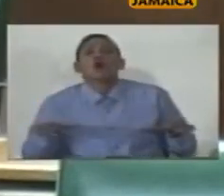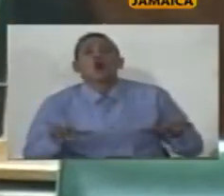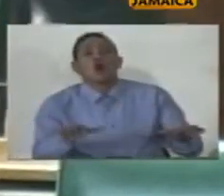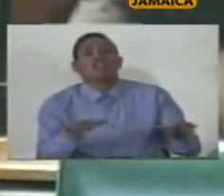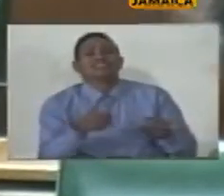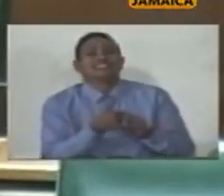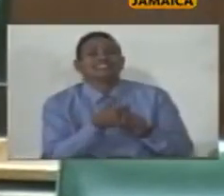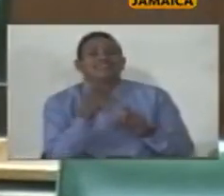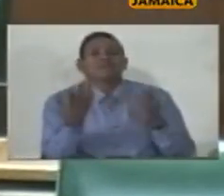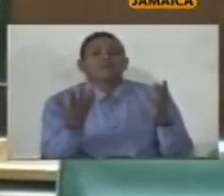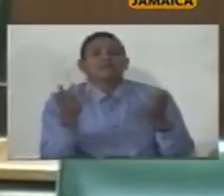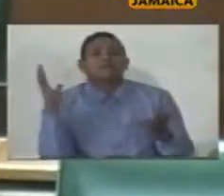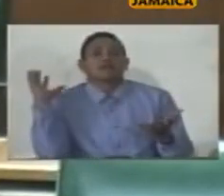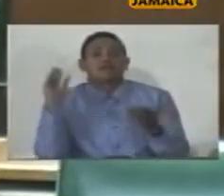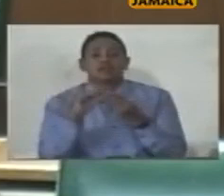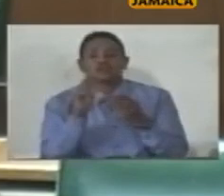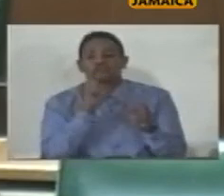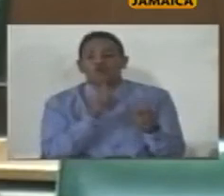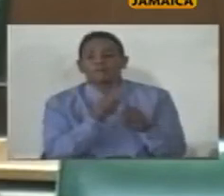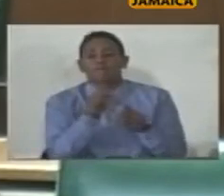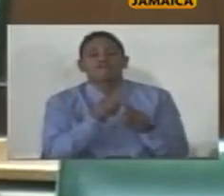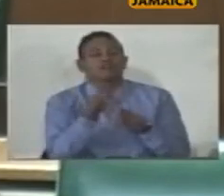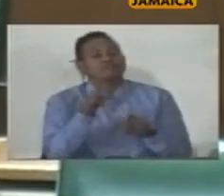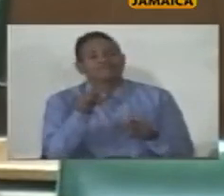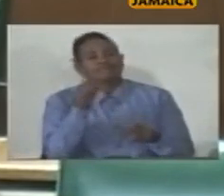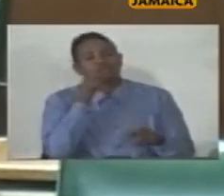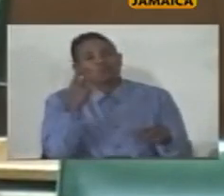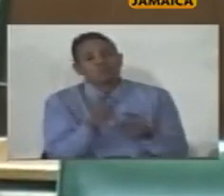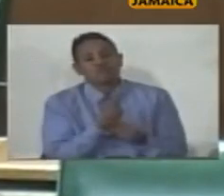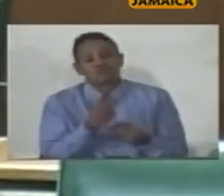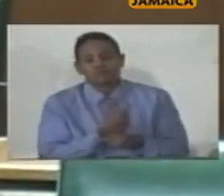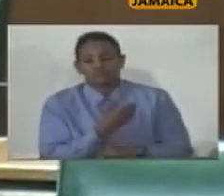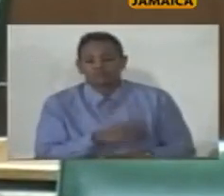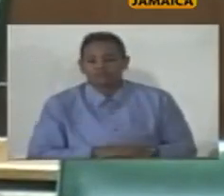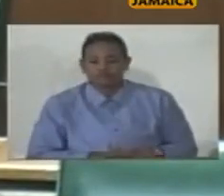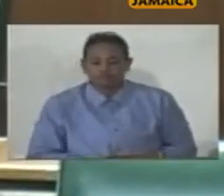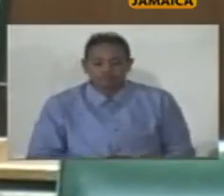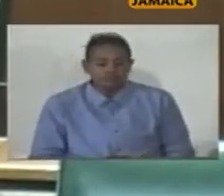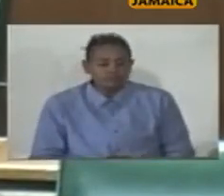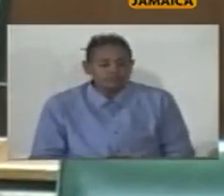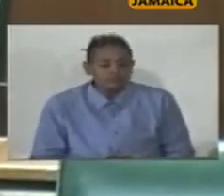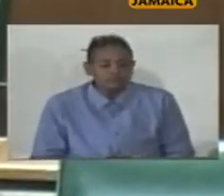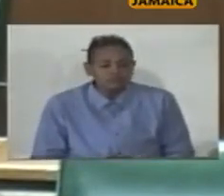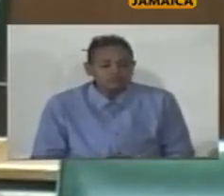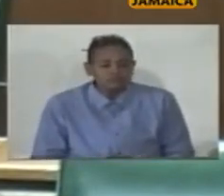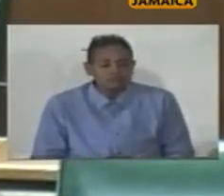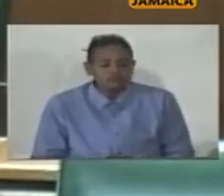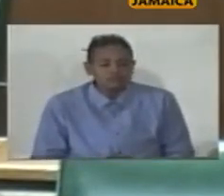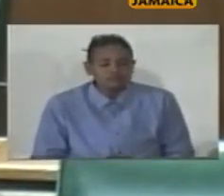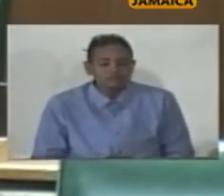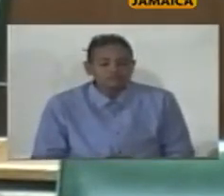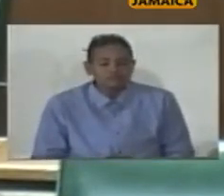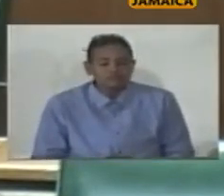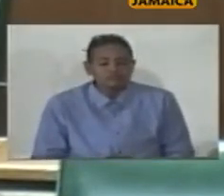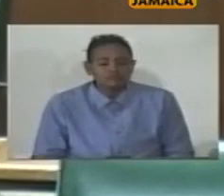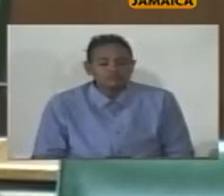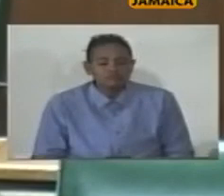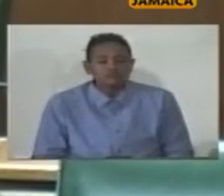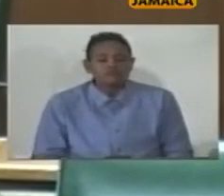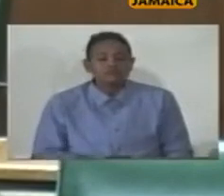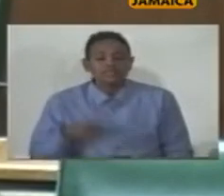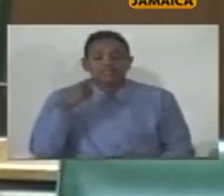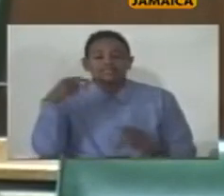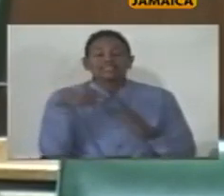that may amount to professional misconduct. Ms. Curtis. The details of the charges,